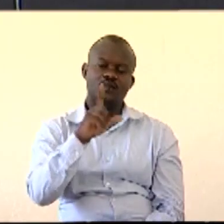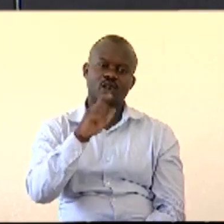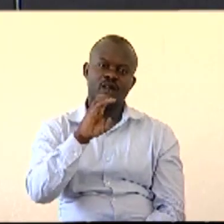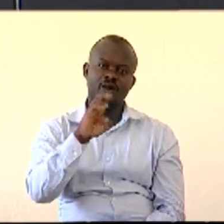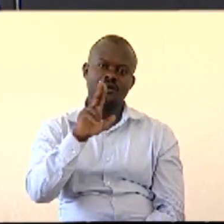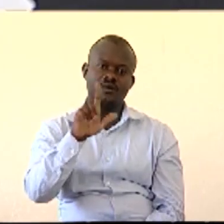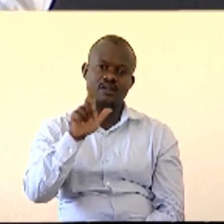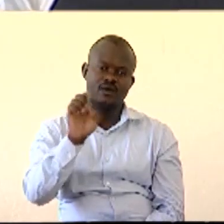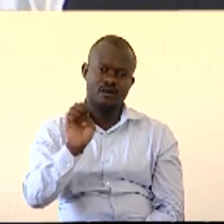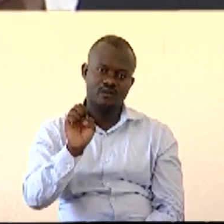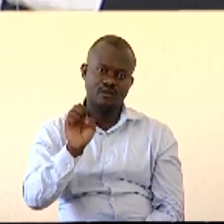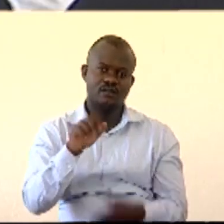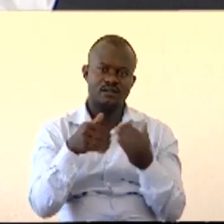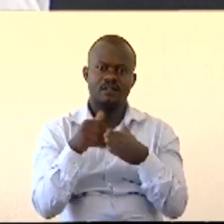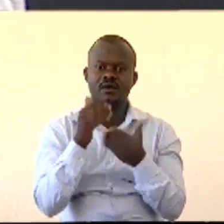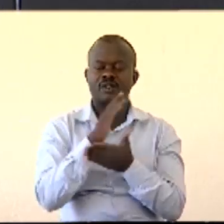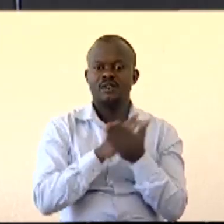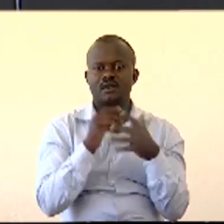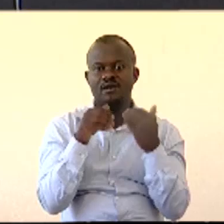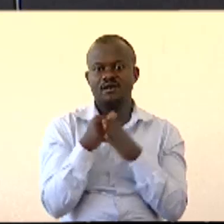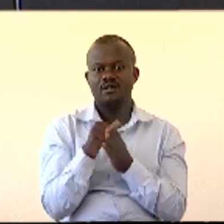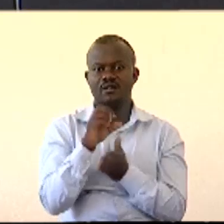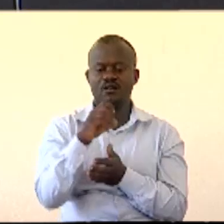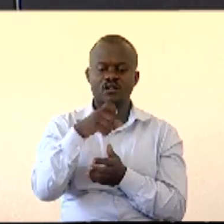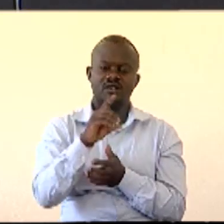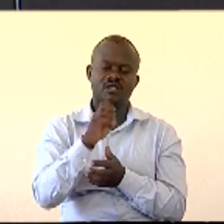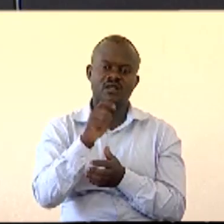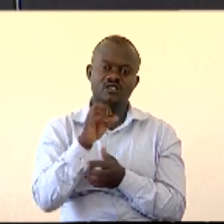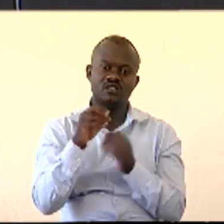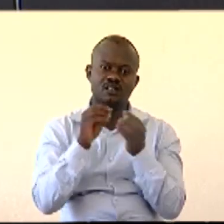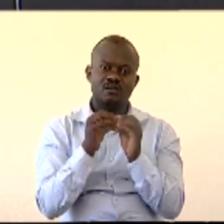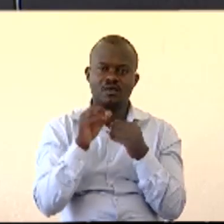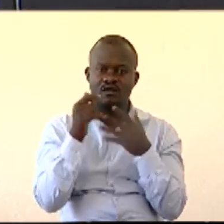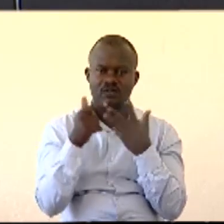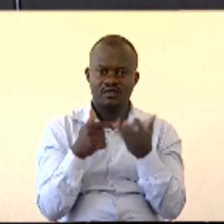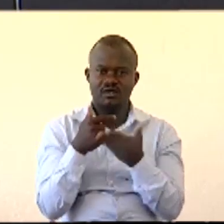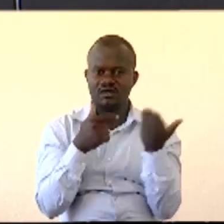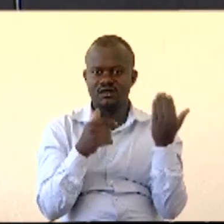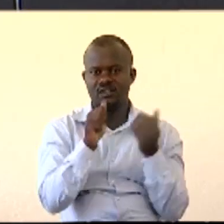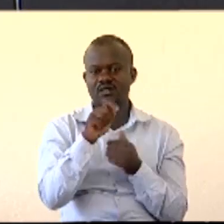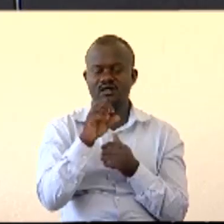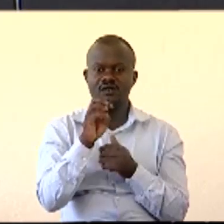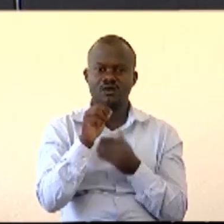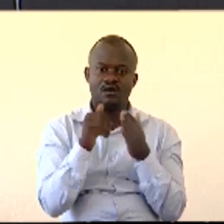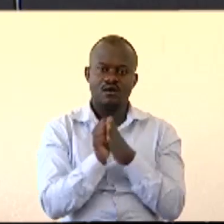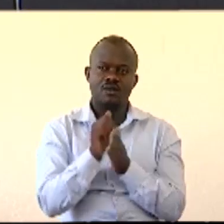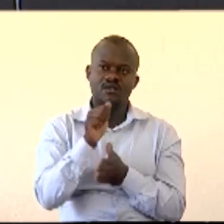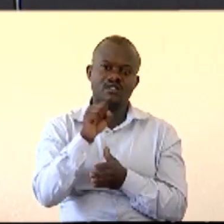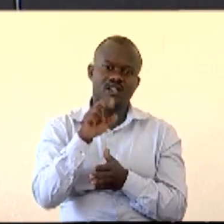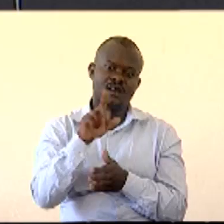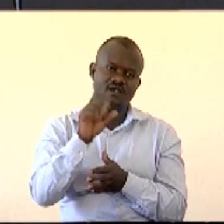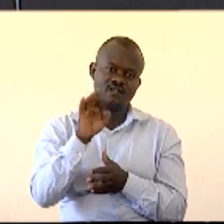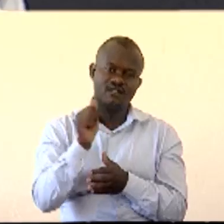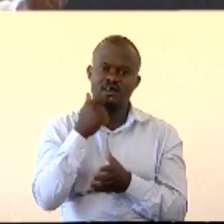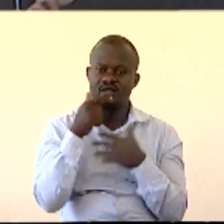The sum of the oxidation numbers of these atoms, the sulfur and oxygen,